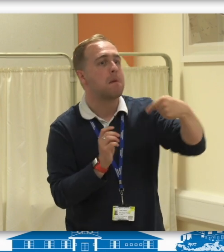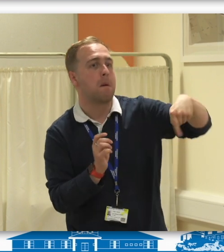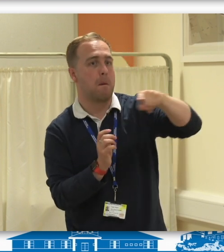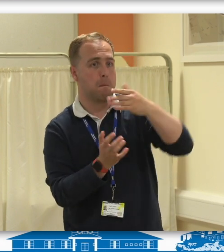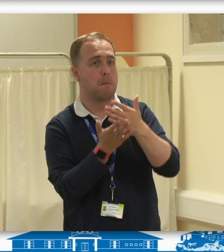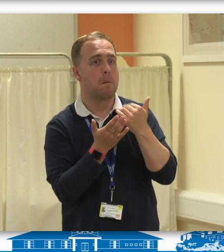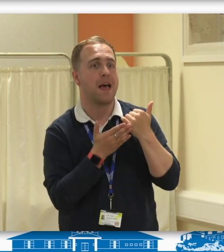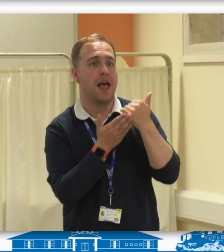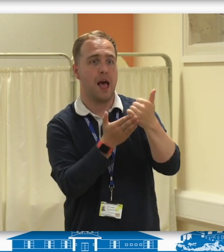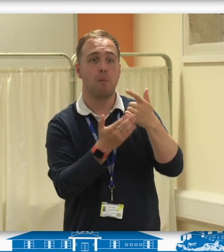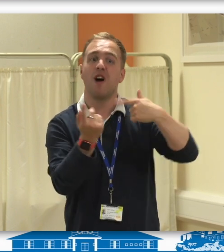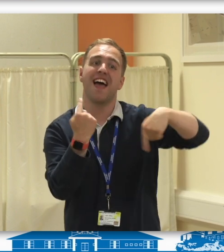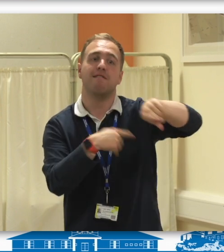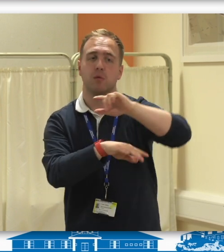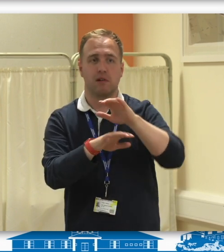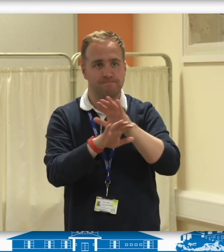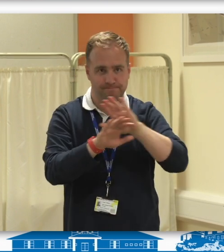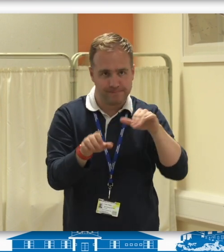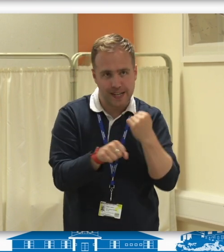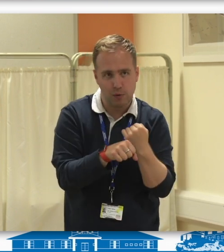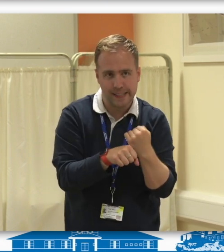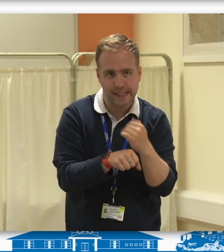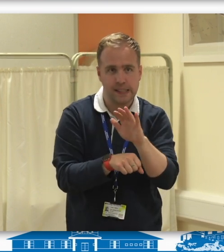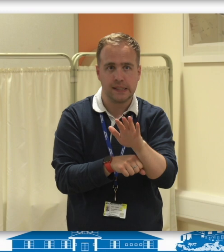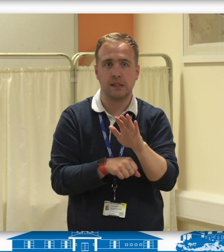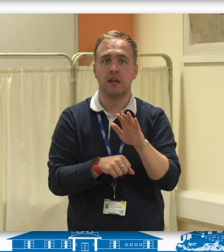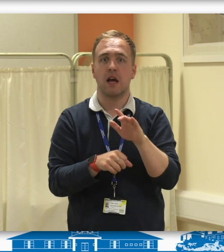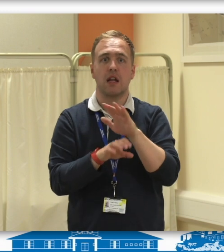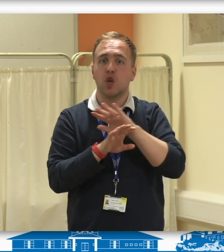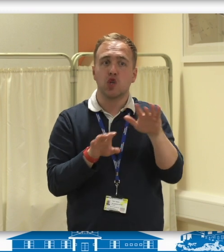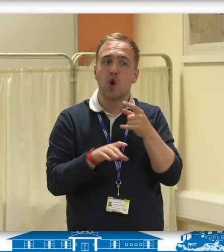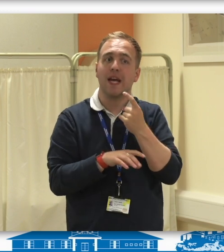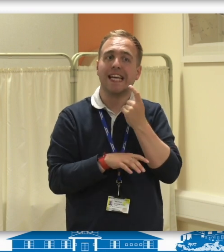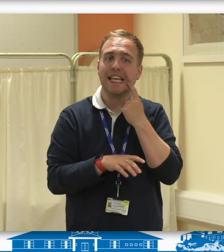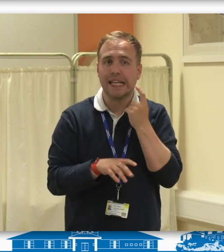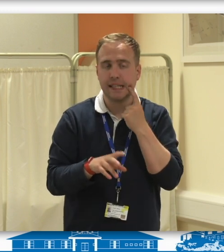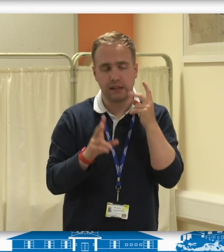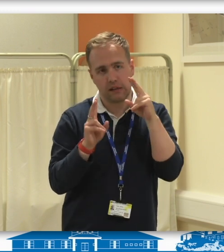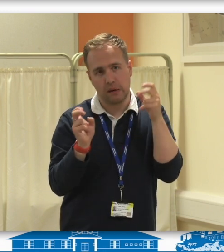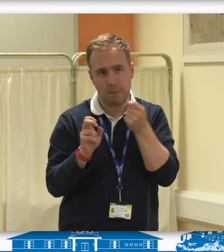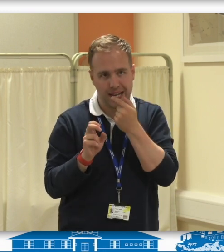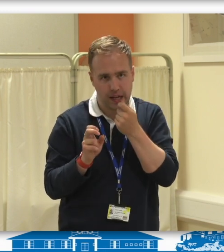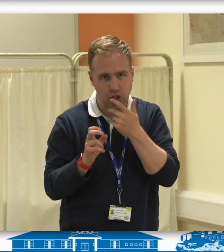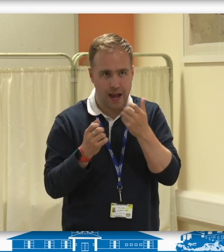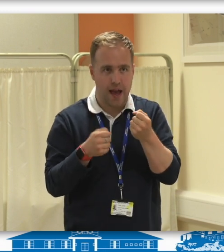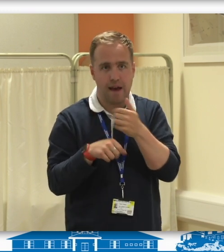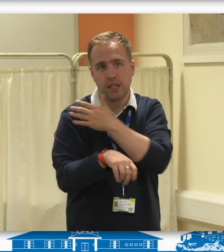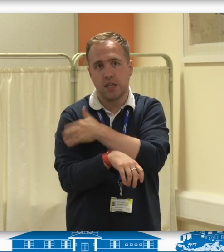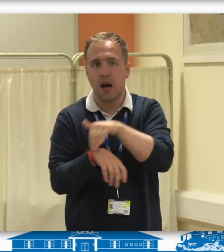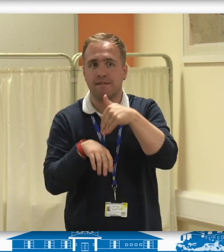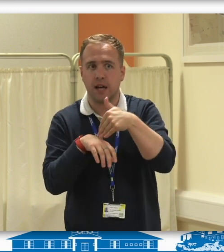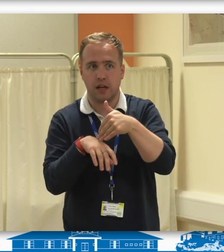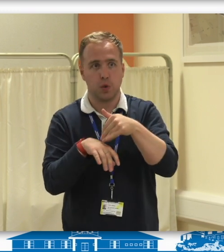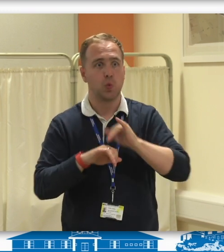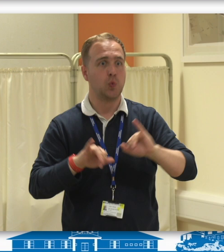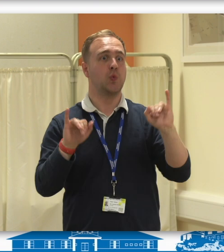be helpful, but not for everyone. And it's not an easy medication. It has some quite nasty side